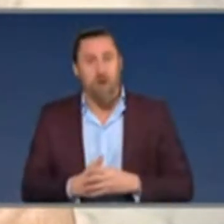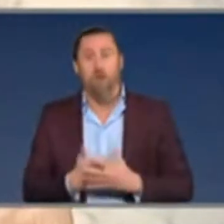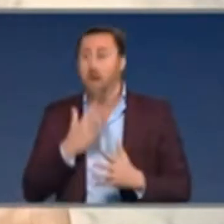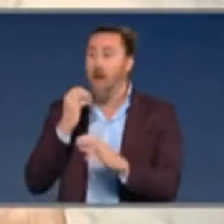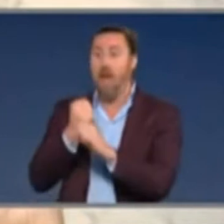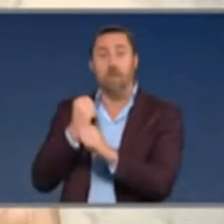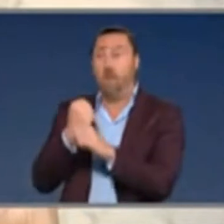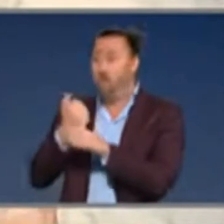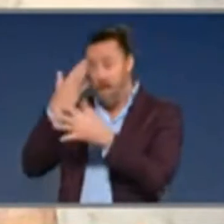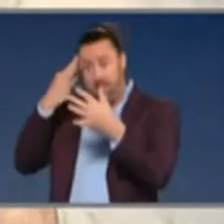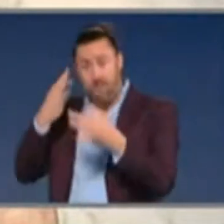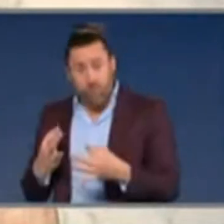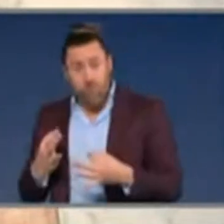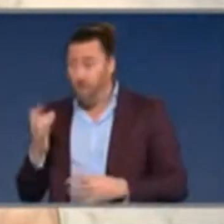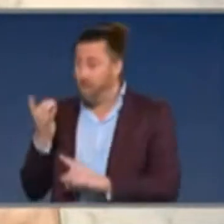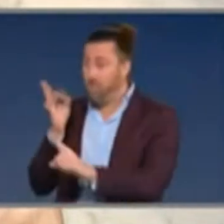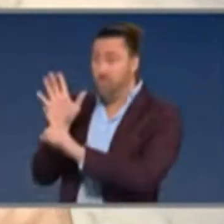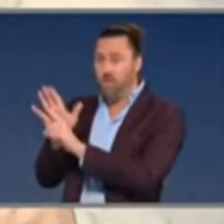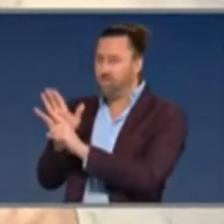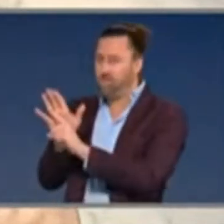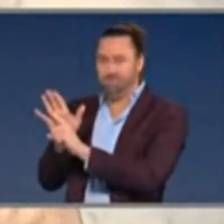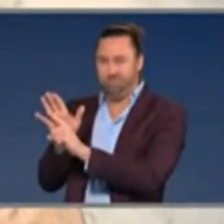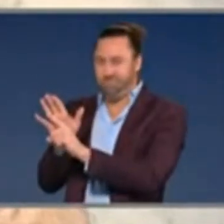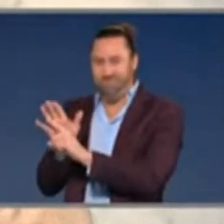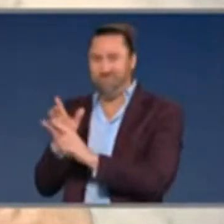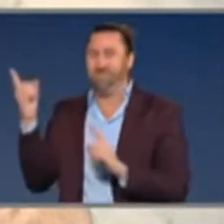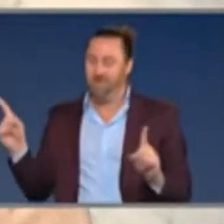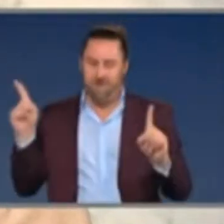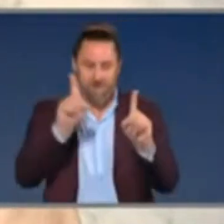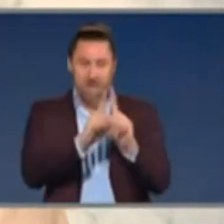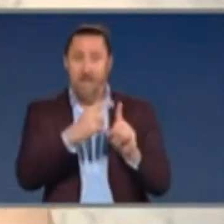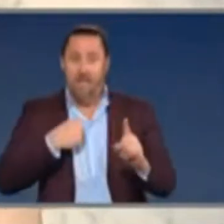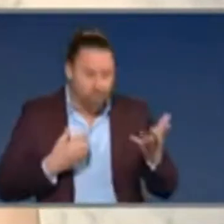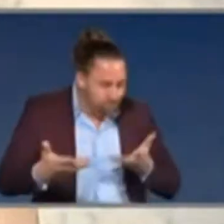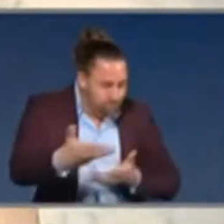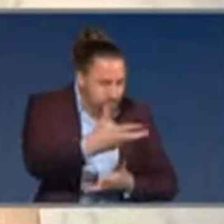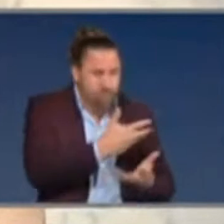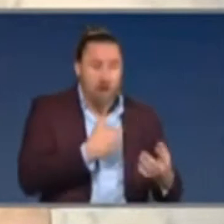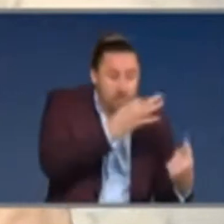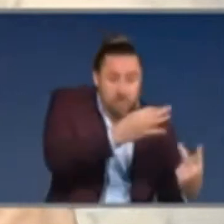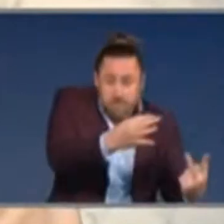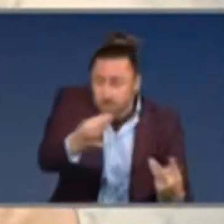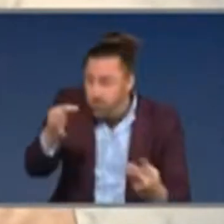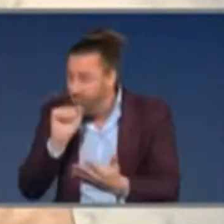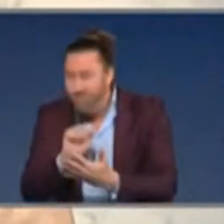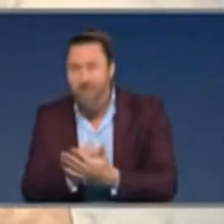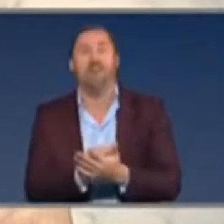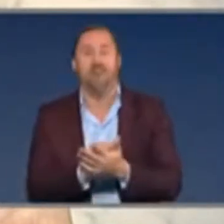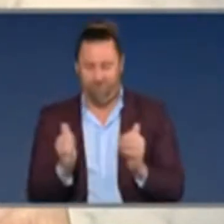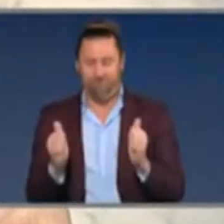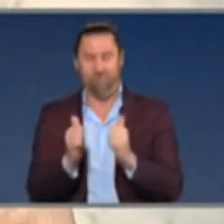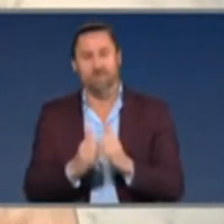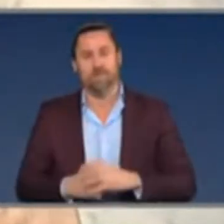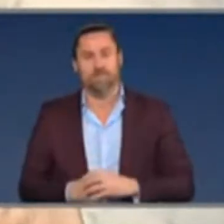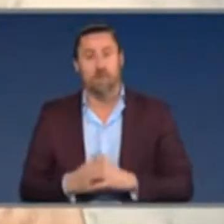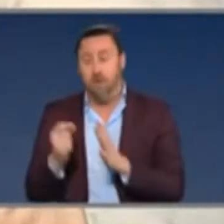need to be negotiated and agreed with us. But I have to say, the Prime Minister